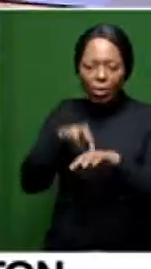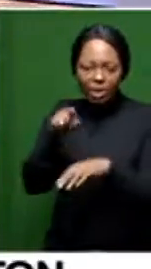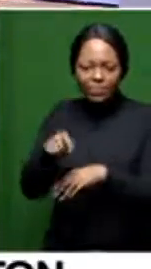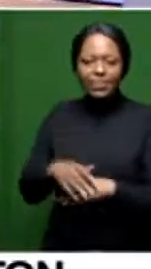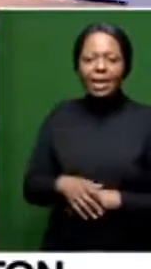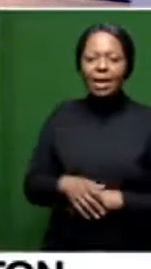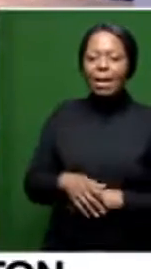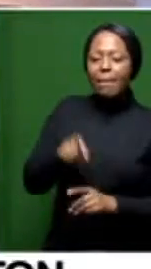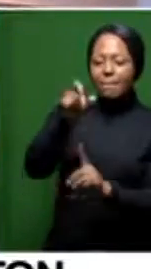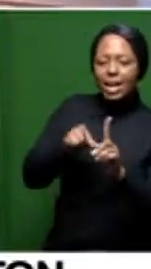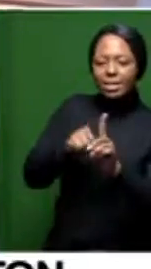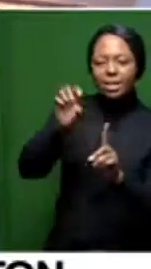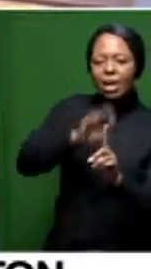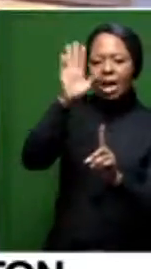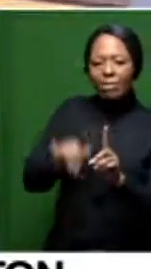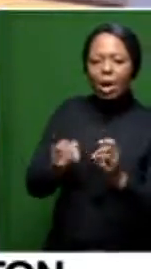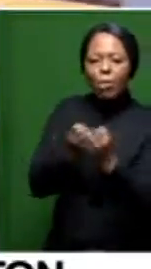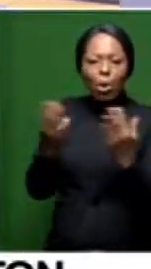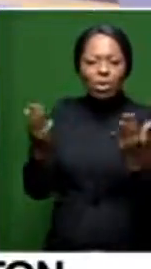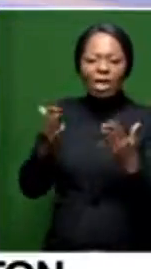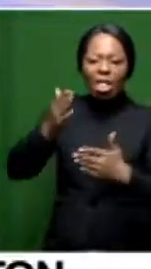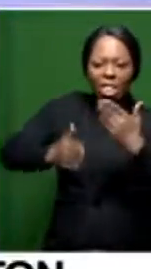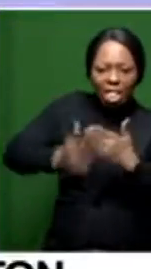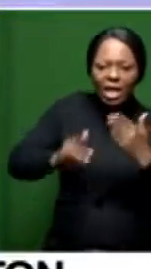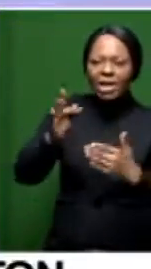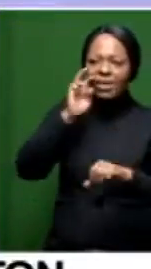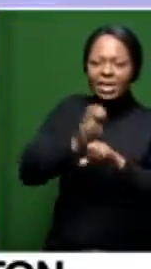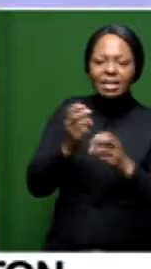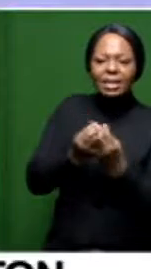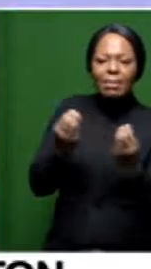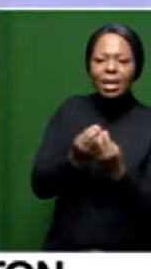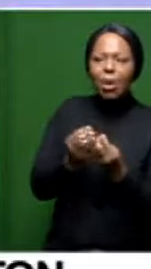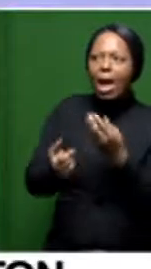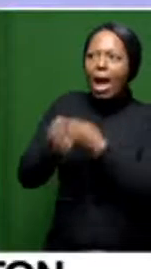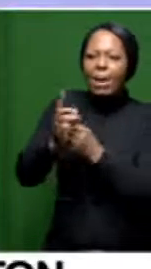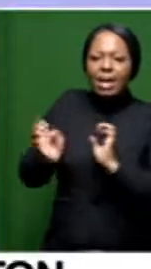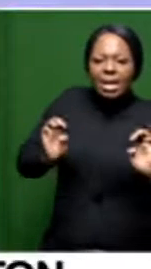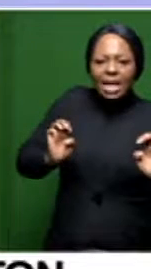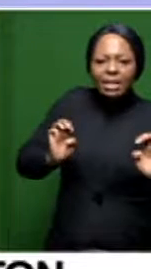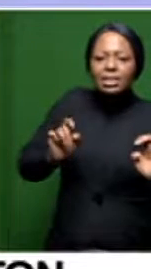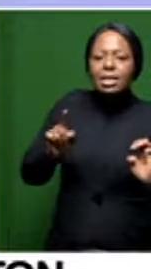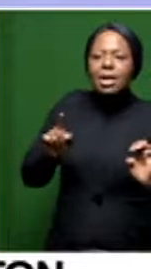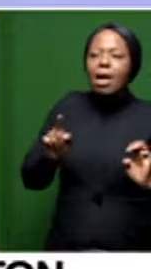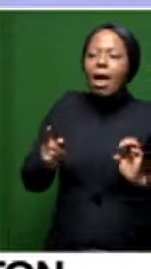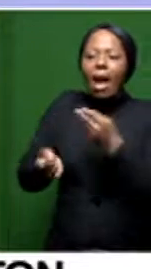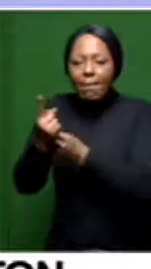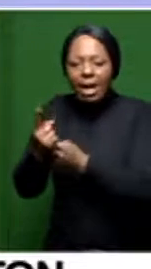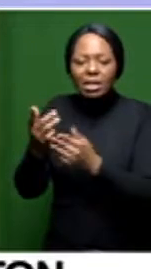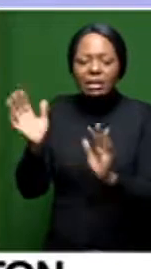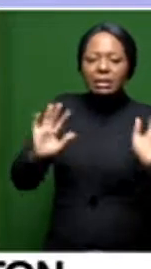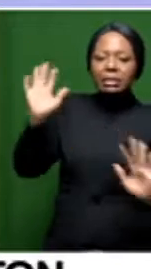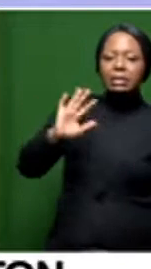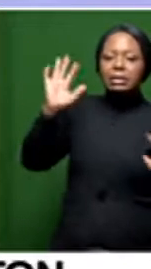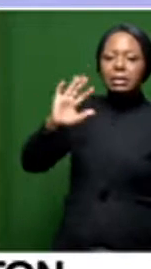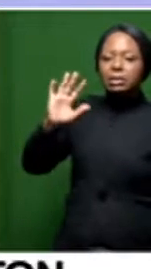95% of South Africans cannot access emergency services effectively when they're in the most troublesome and traumatic times of their life, and we find that to